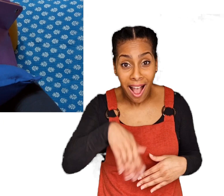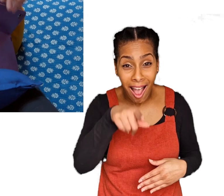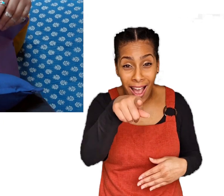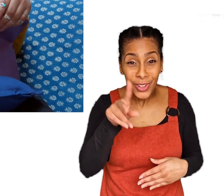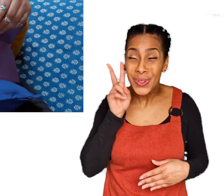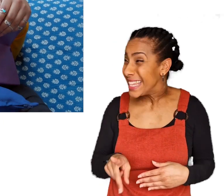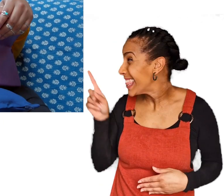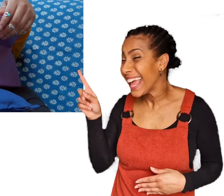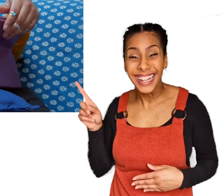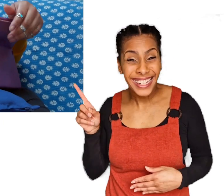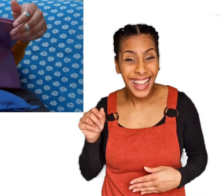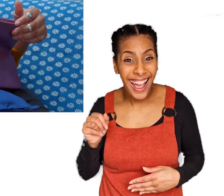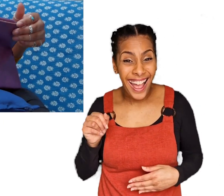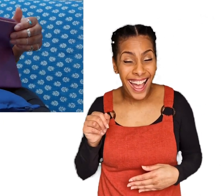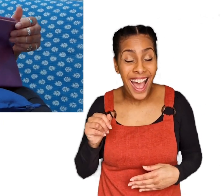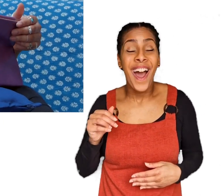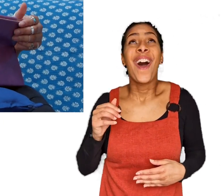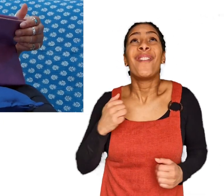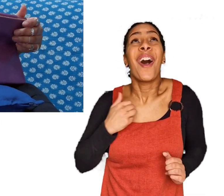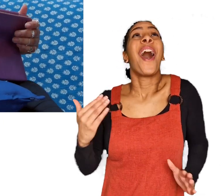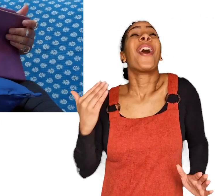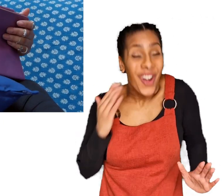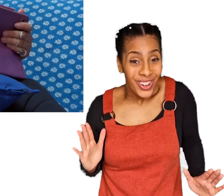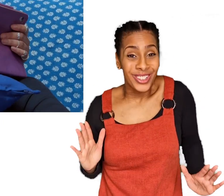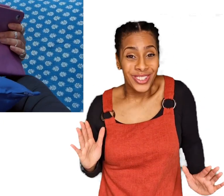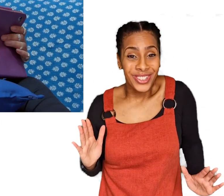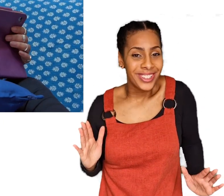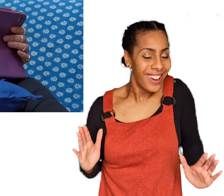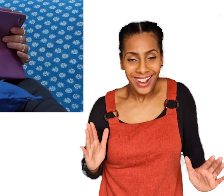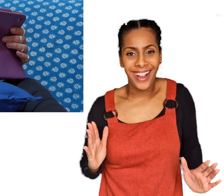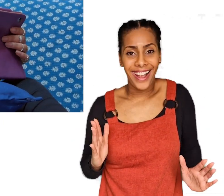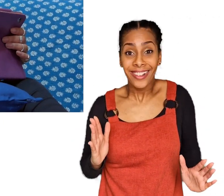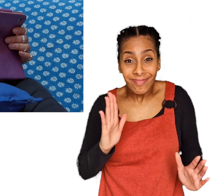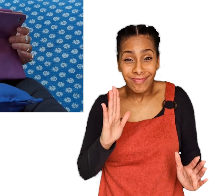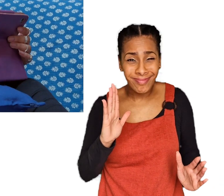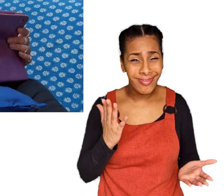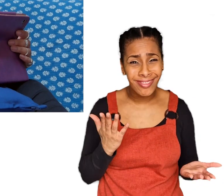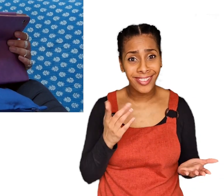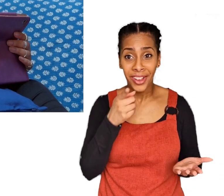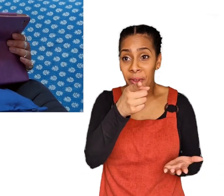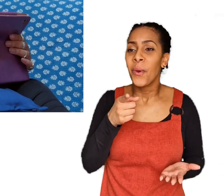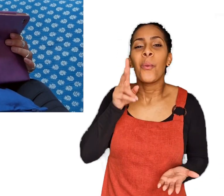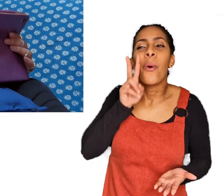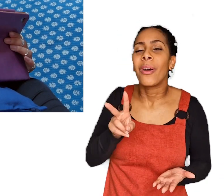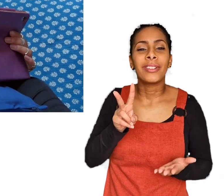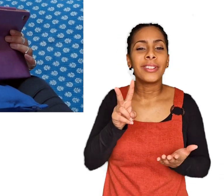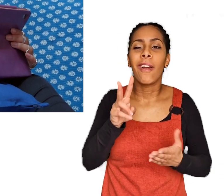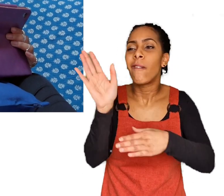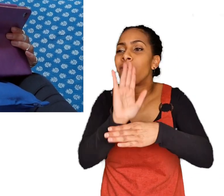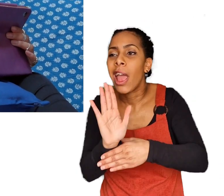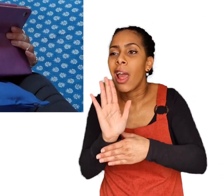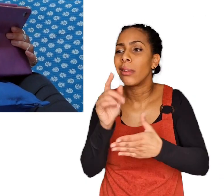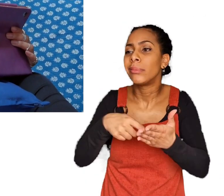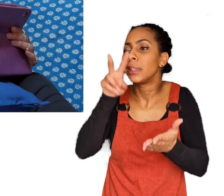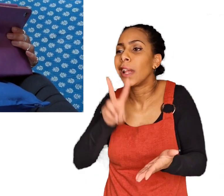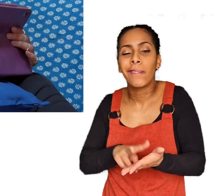Whoa, did you see that, guys? Oh my gosh. Like, honestly, whenever you're watching films